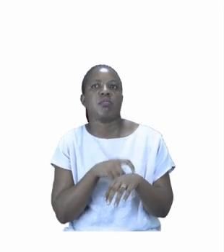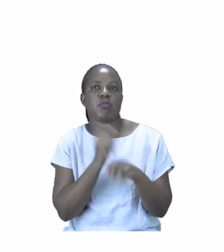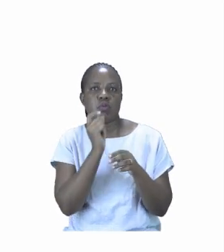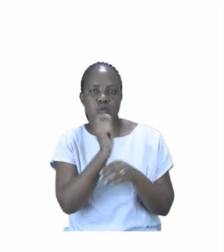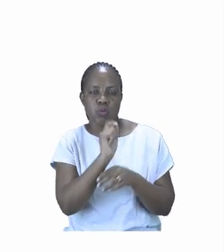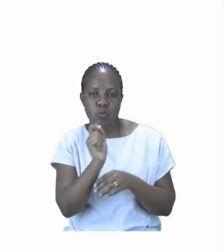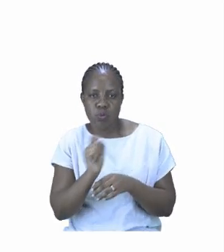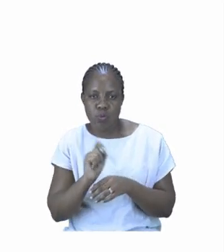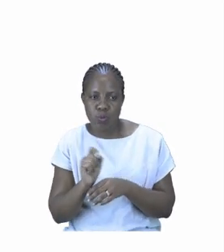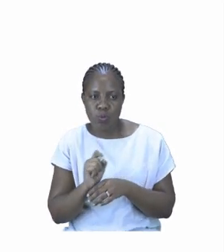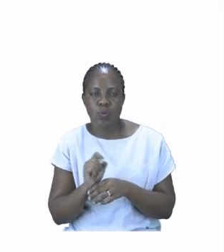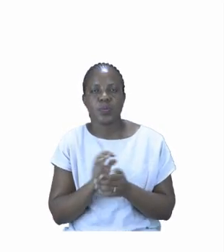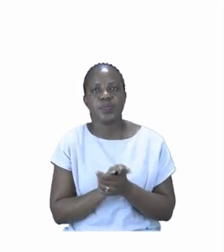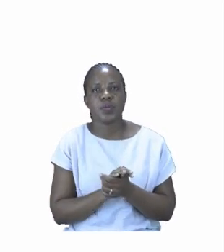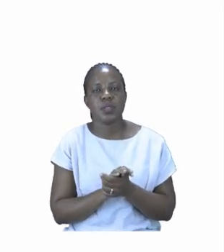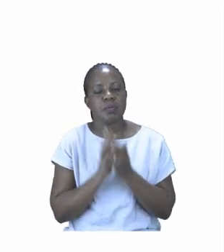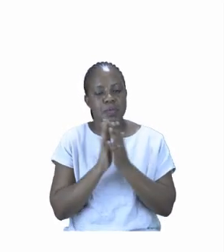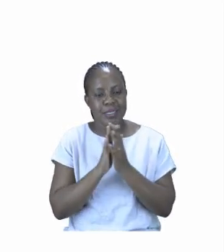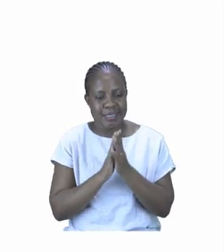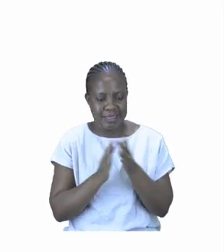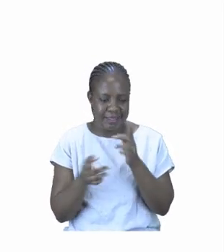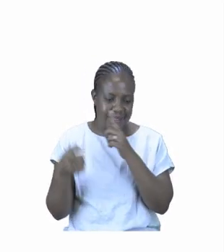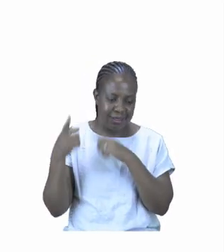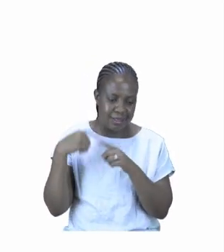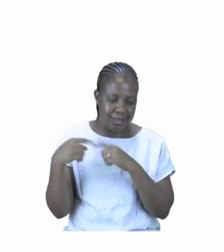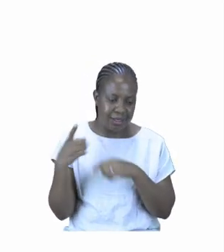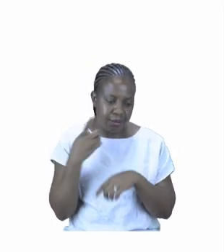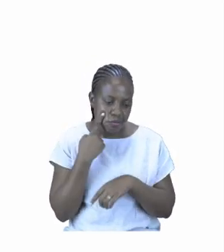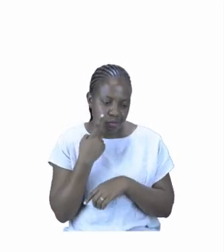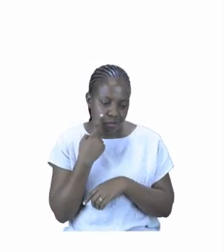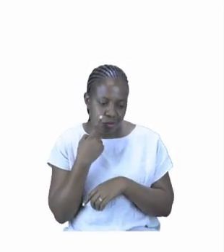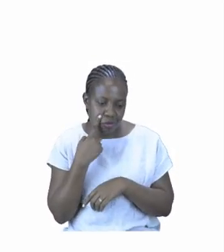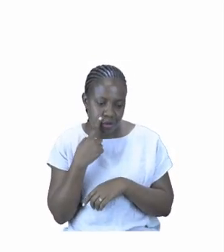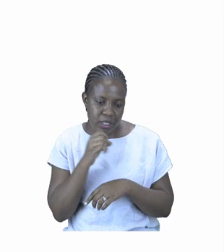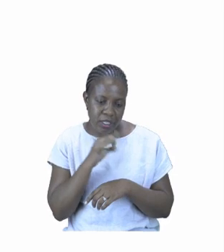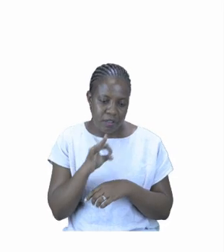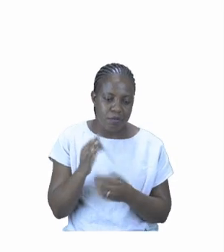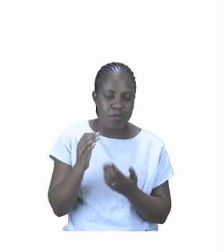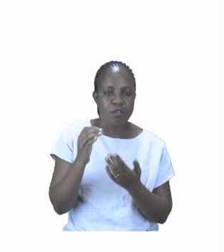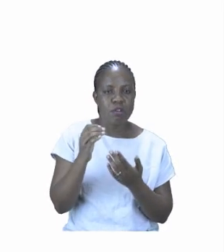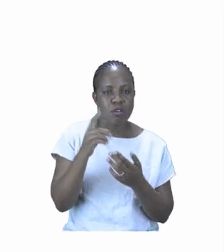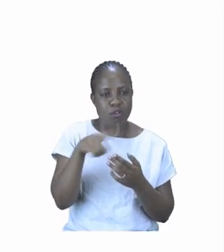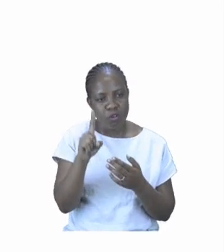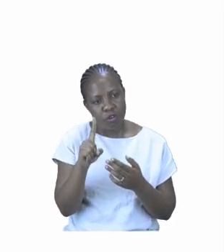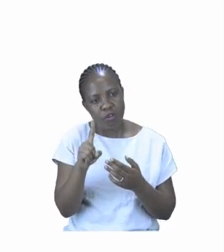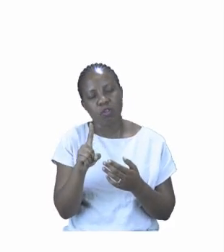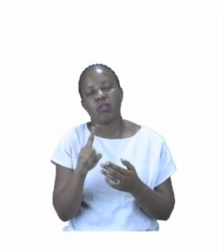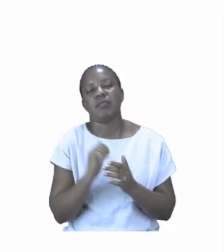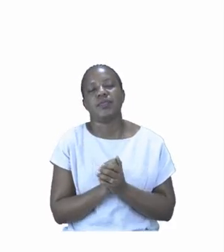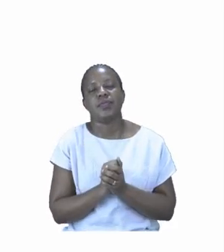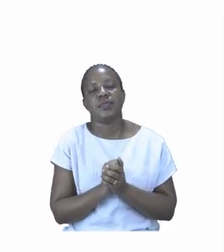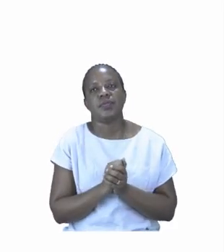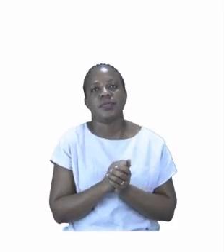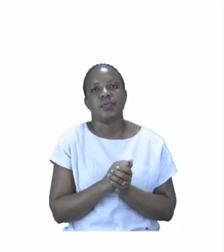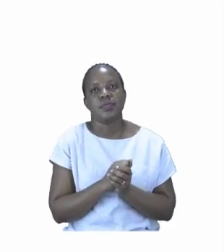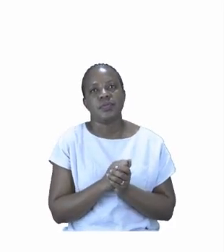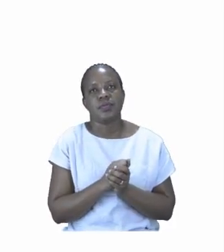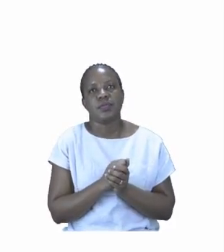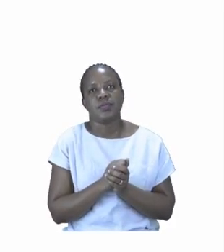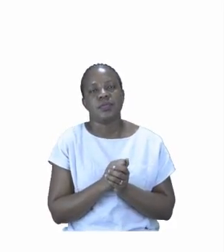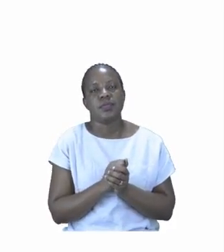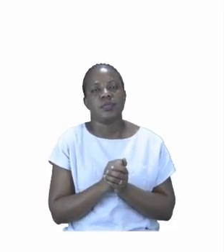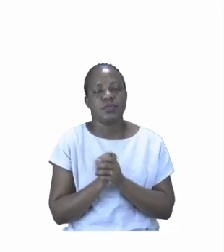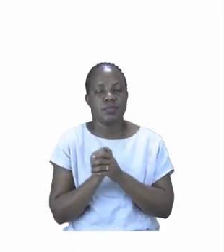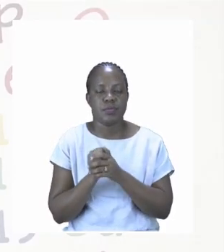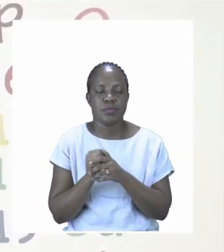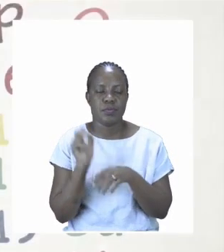check your work before you say you are done. We will be back